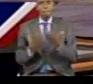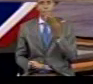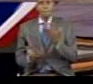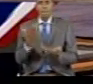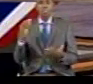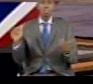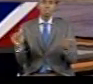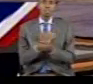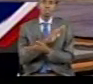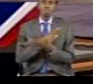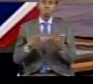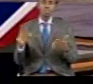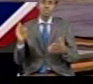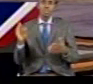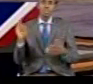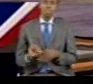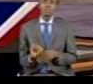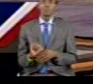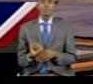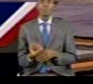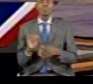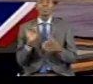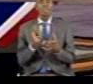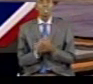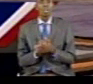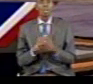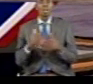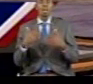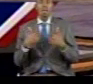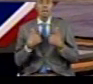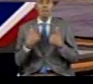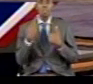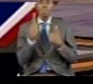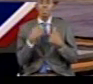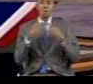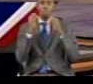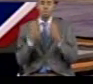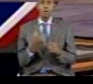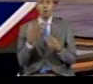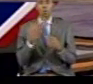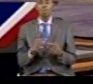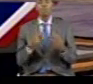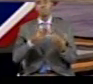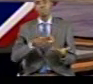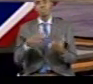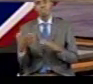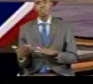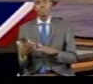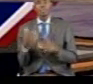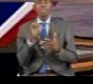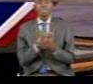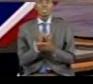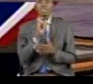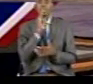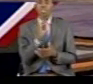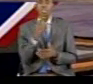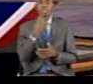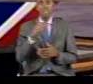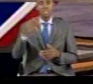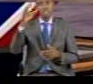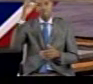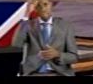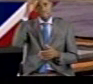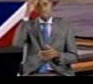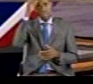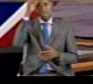destroy him that had the power of death, that is the devil,